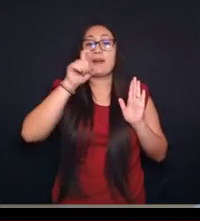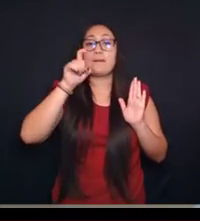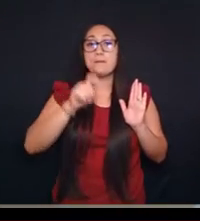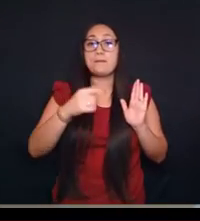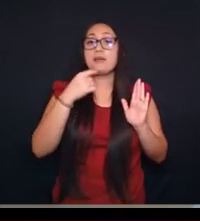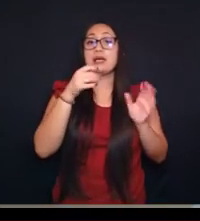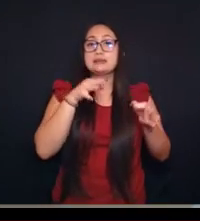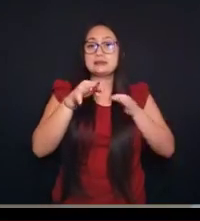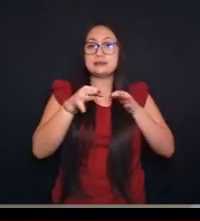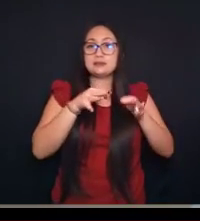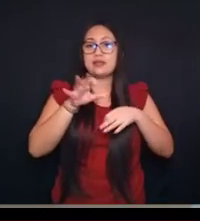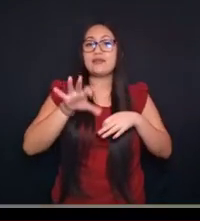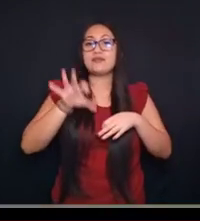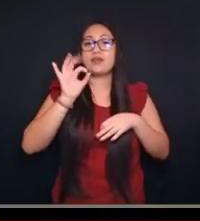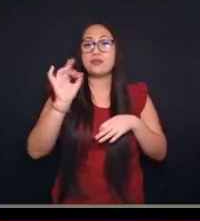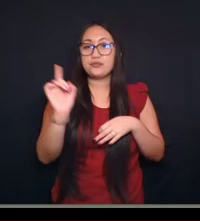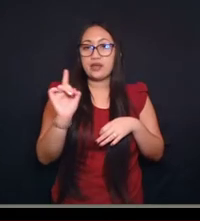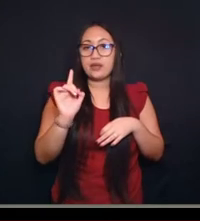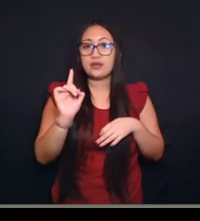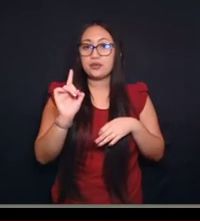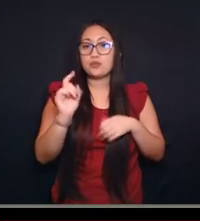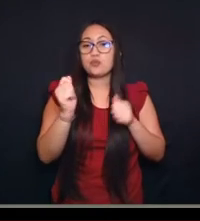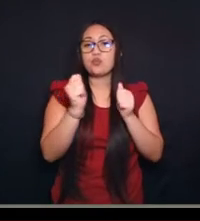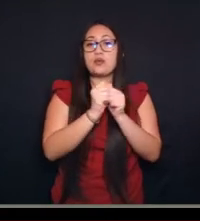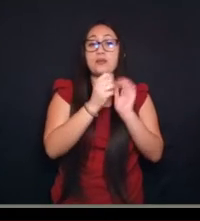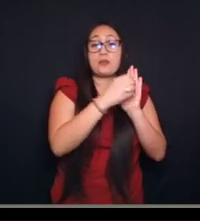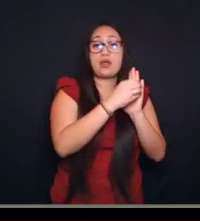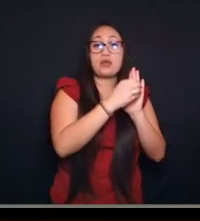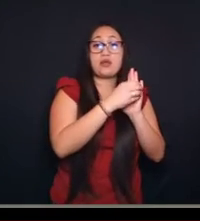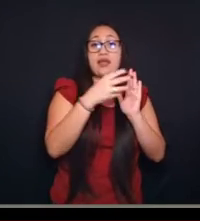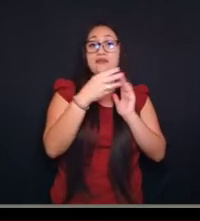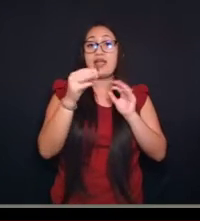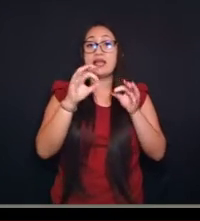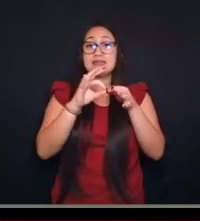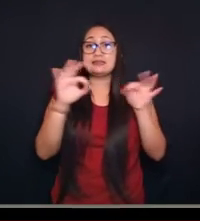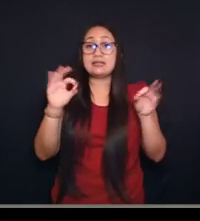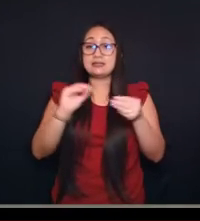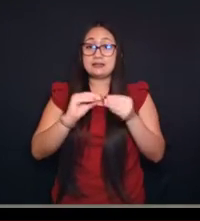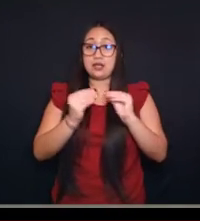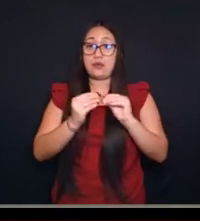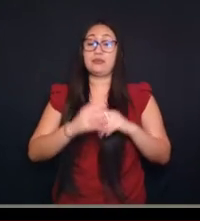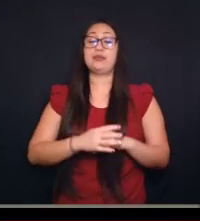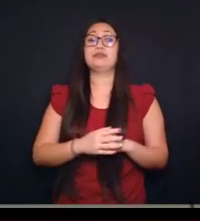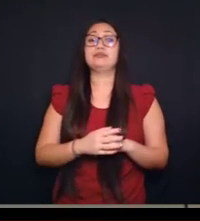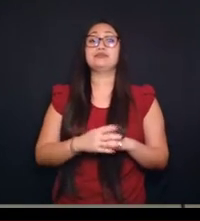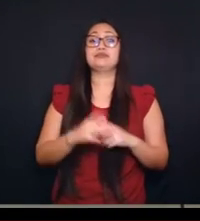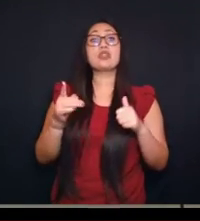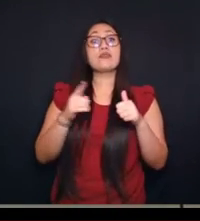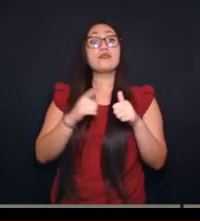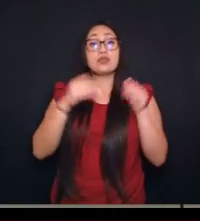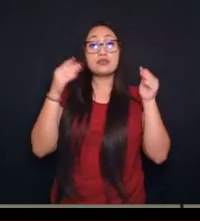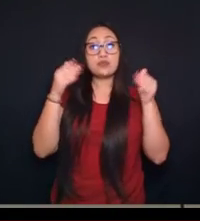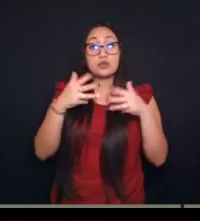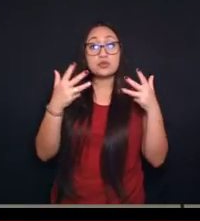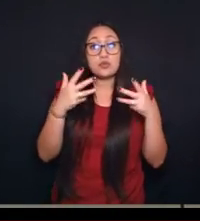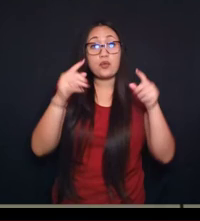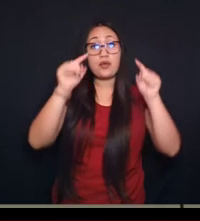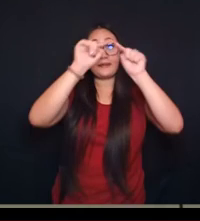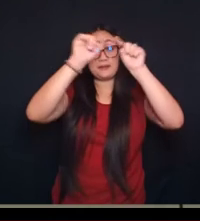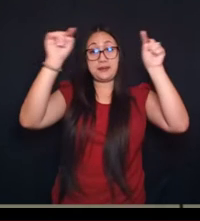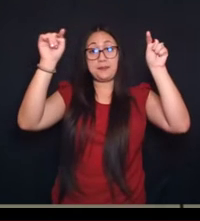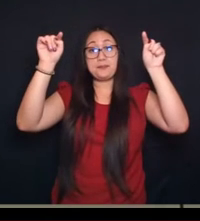paragraph and the sentence number. Here we go. The first thing we're going to work on is across the top. What insect does